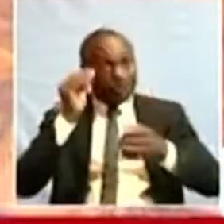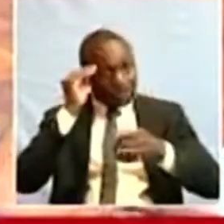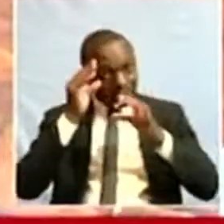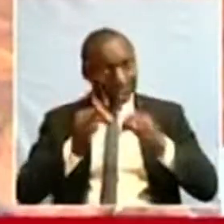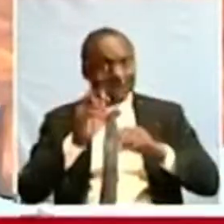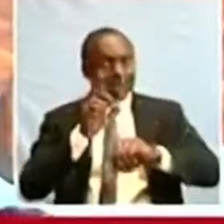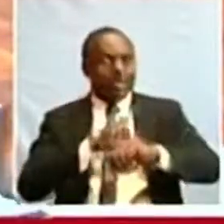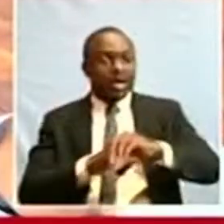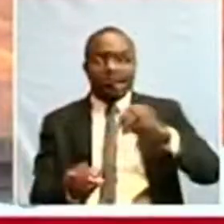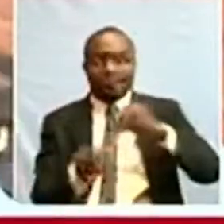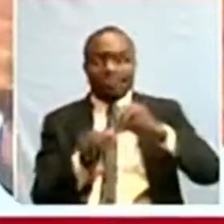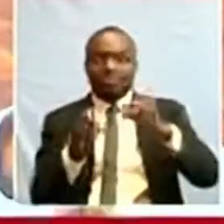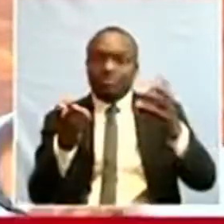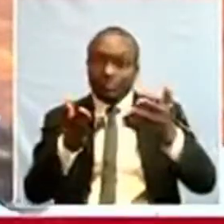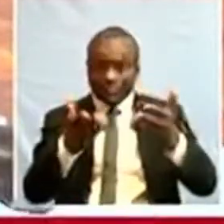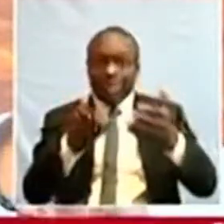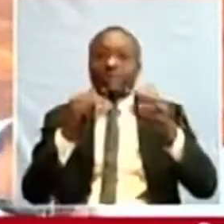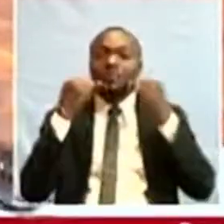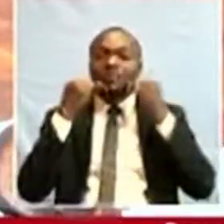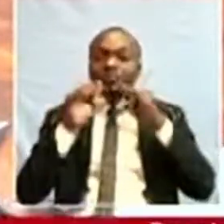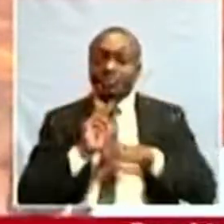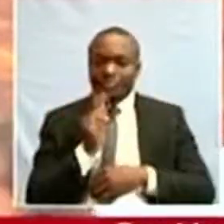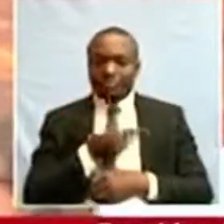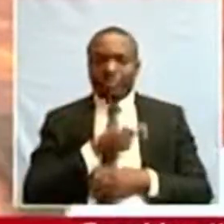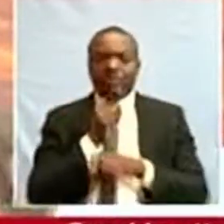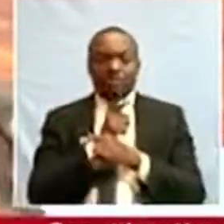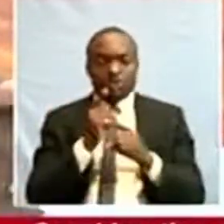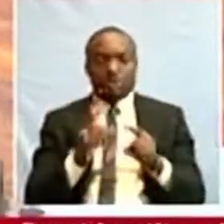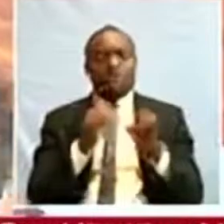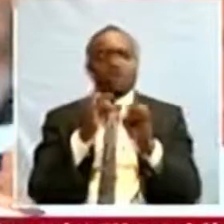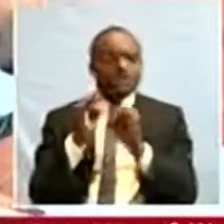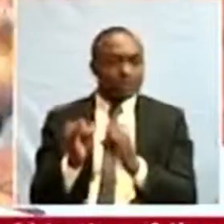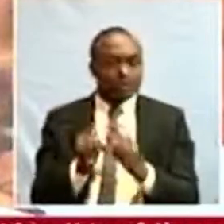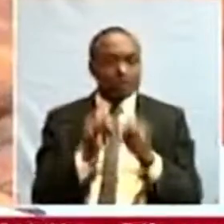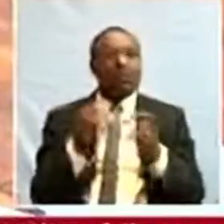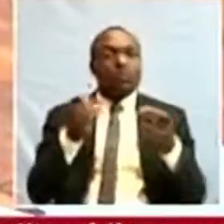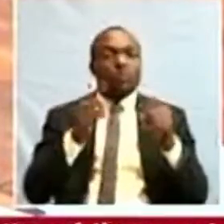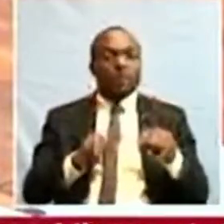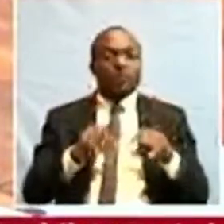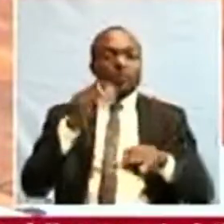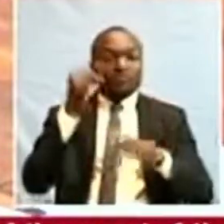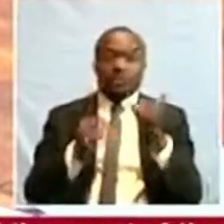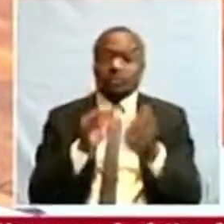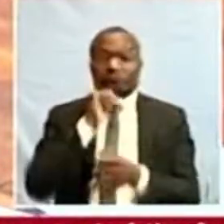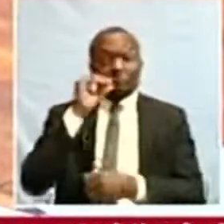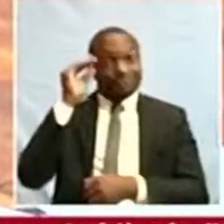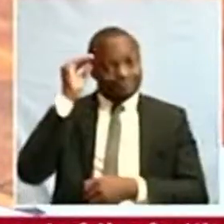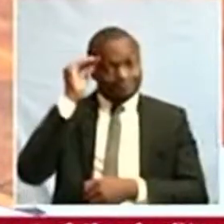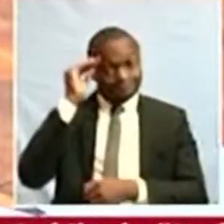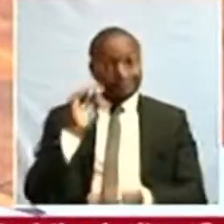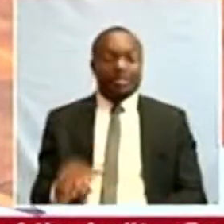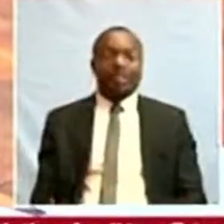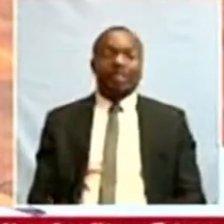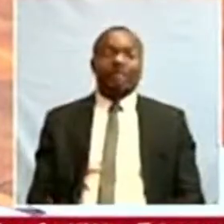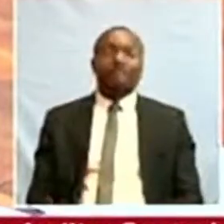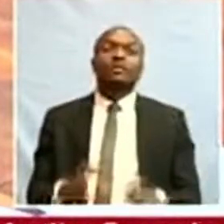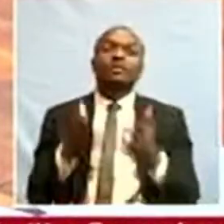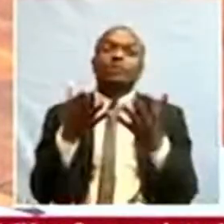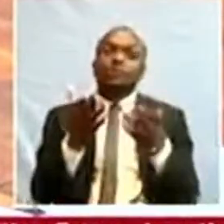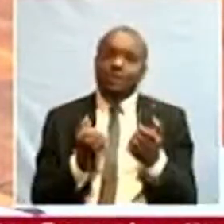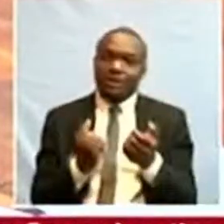Tell us there's no timeline. You just be implementing as and when you finish. We don't know. So we